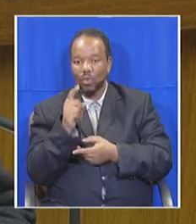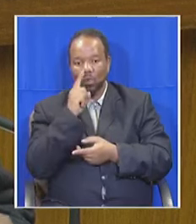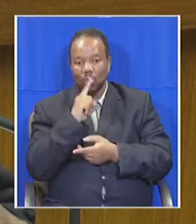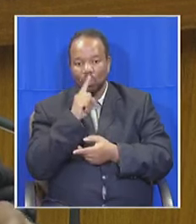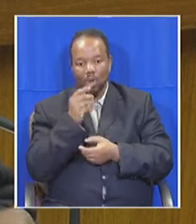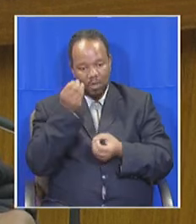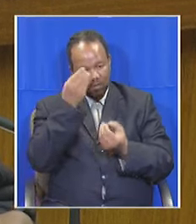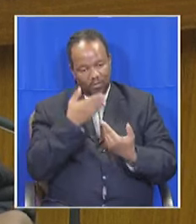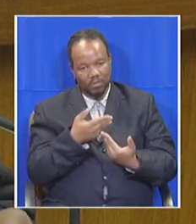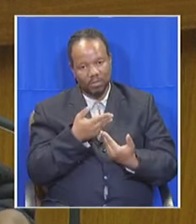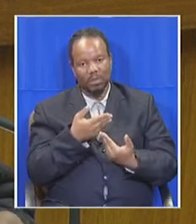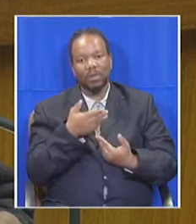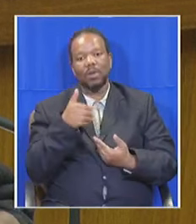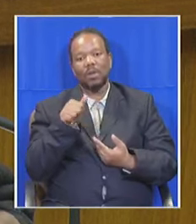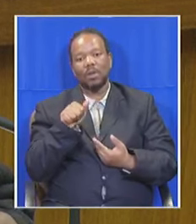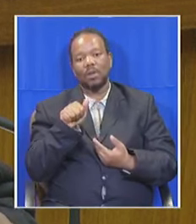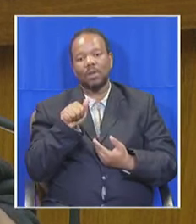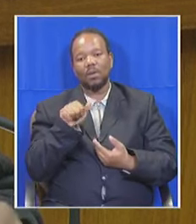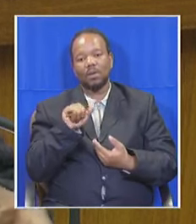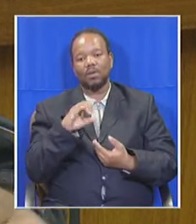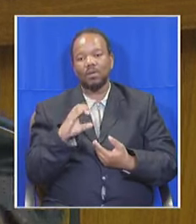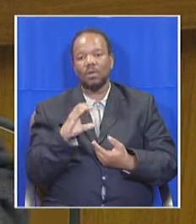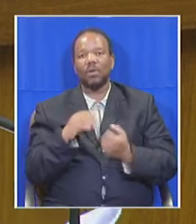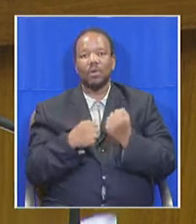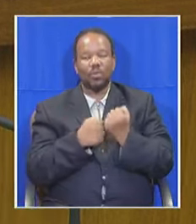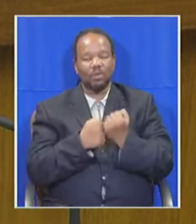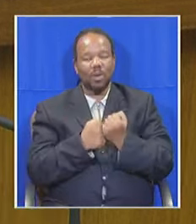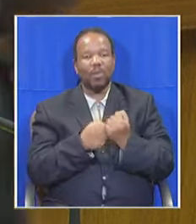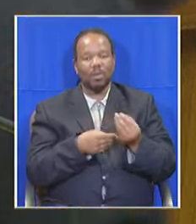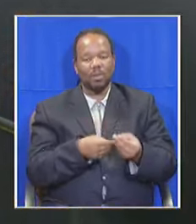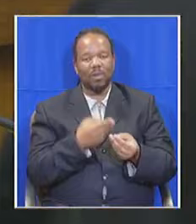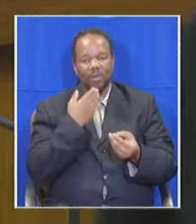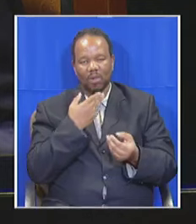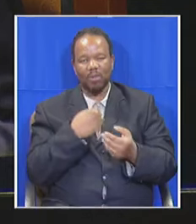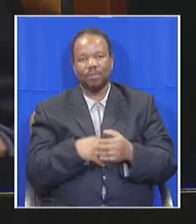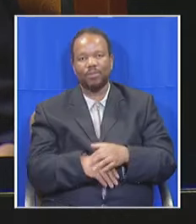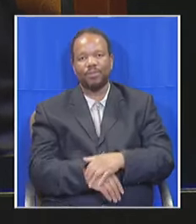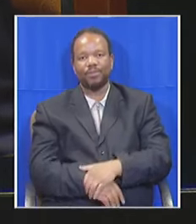The AAC supports the adoption of the bill. I thank you.